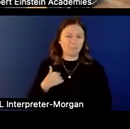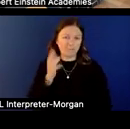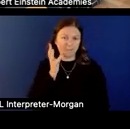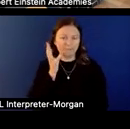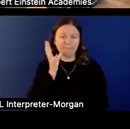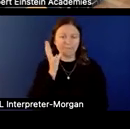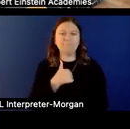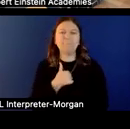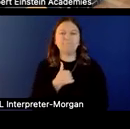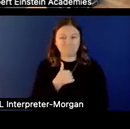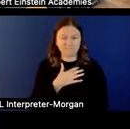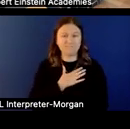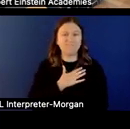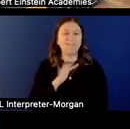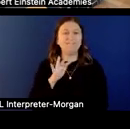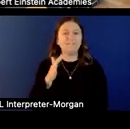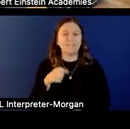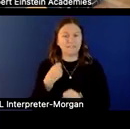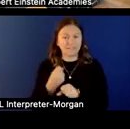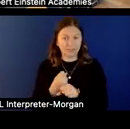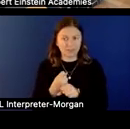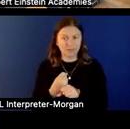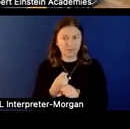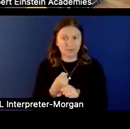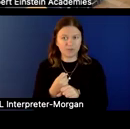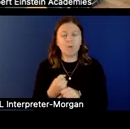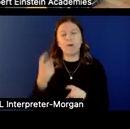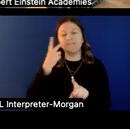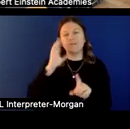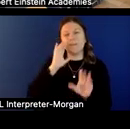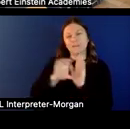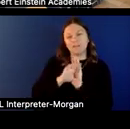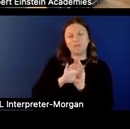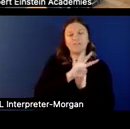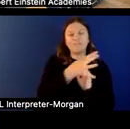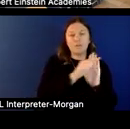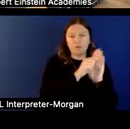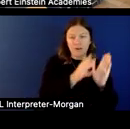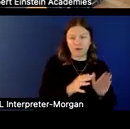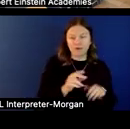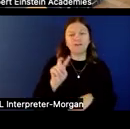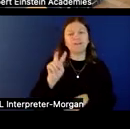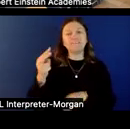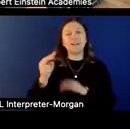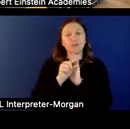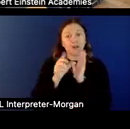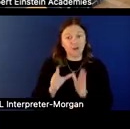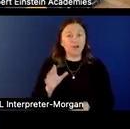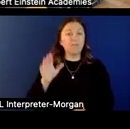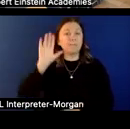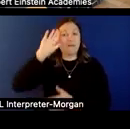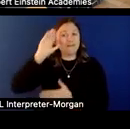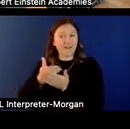year as an AA parent. I have that's an older picture, but I have a 4th grader, a 2nd grader, and then my son is going to be in kindergarten next